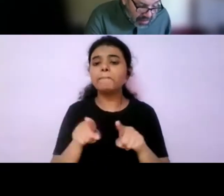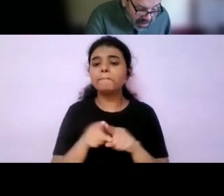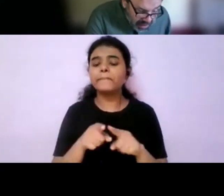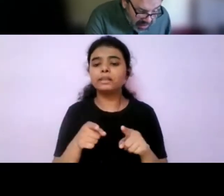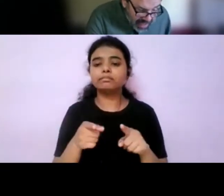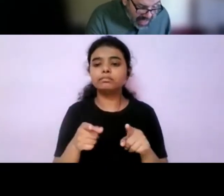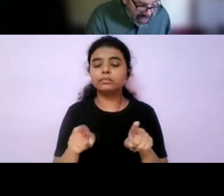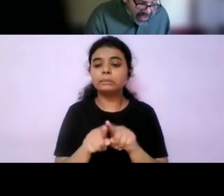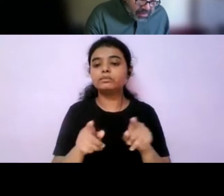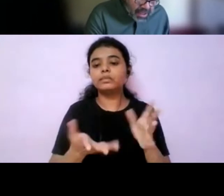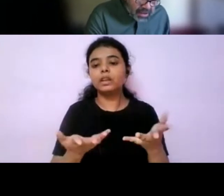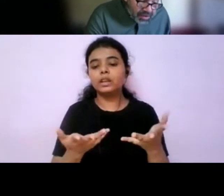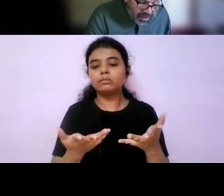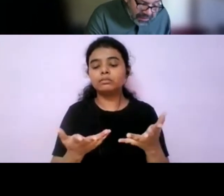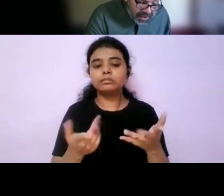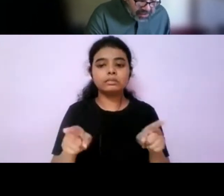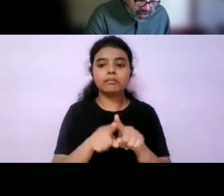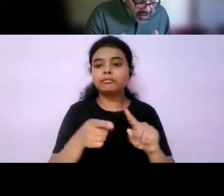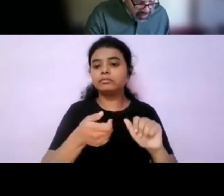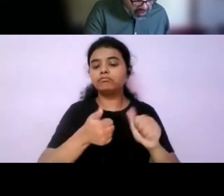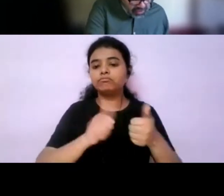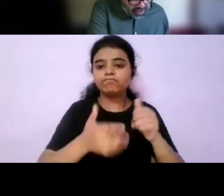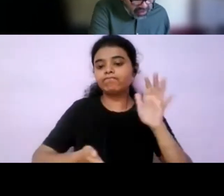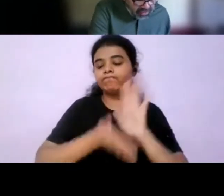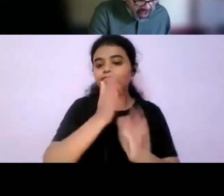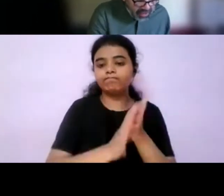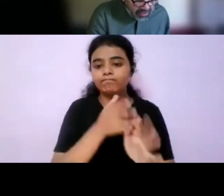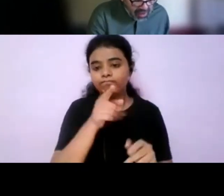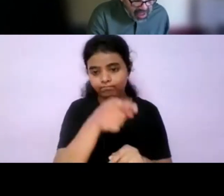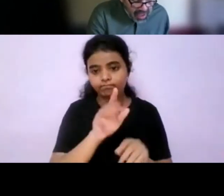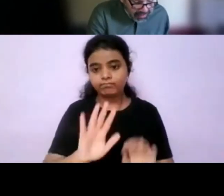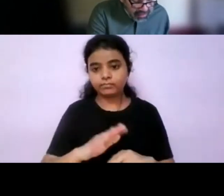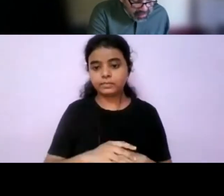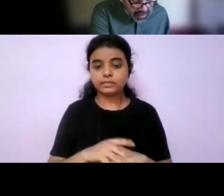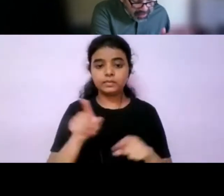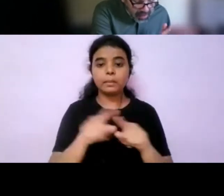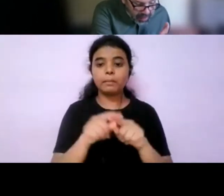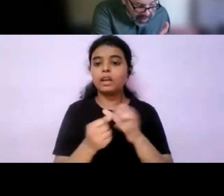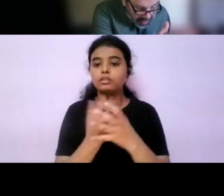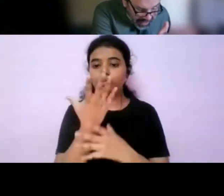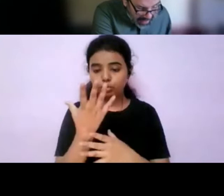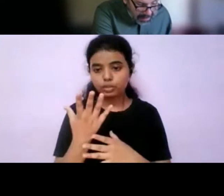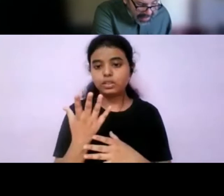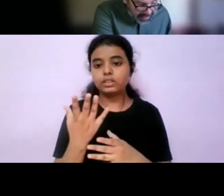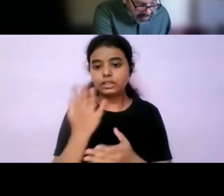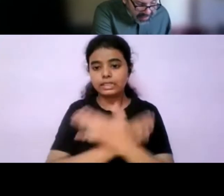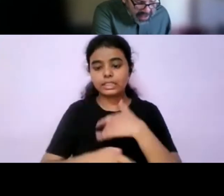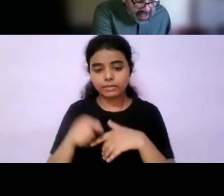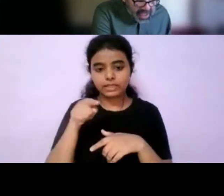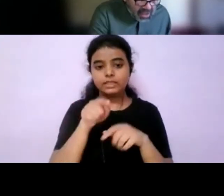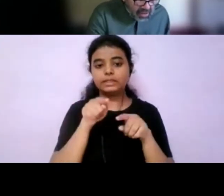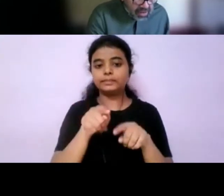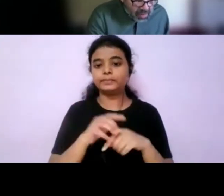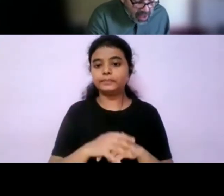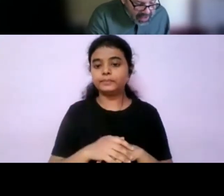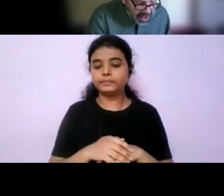of disability, and it really was the first to dislodge the association of disability with incapacity